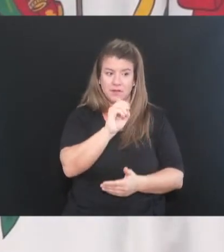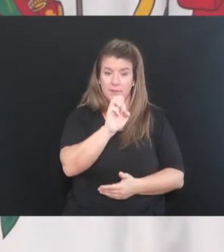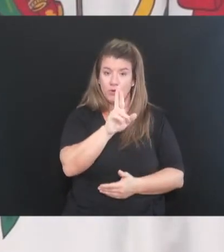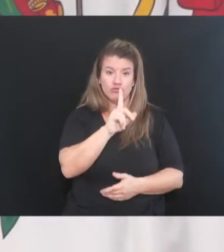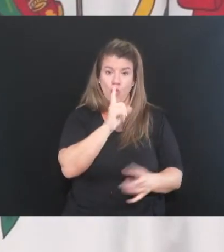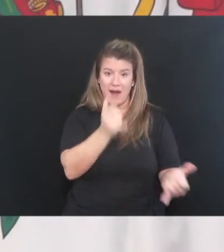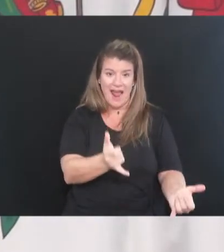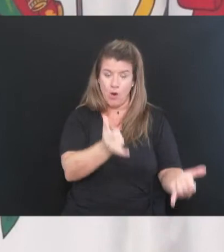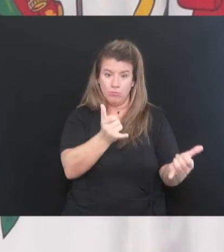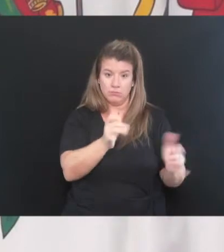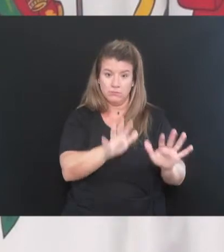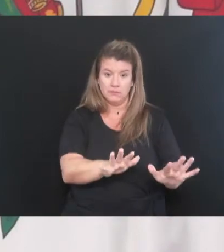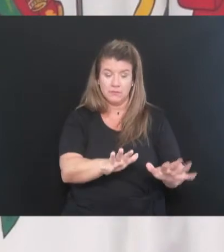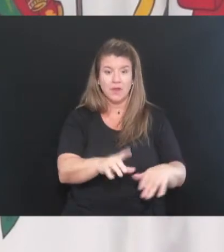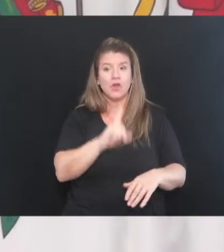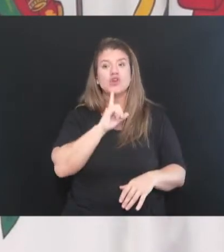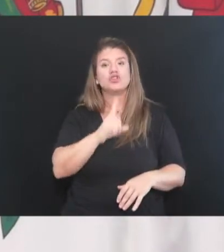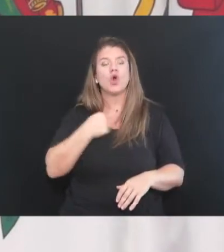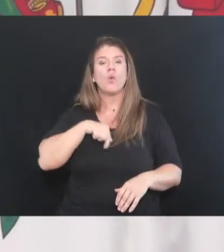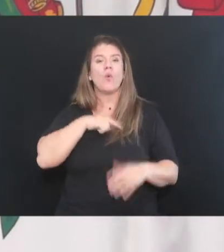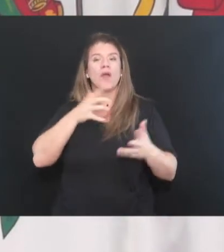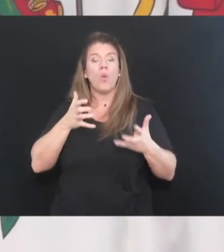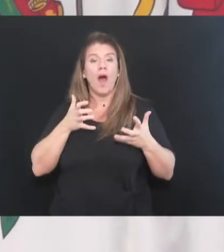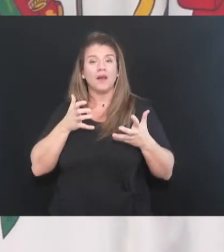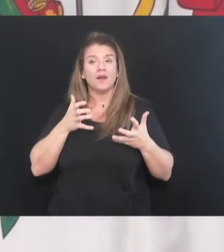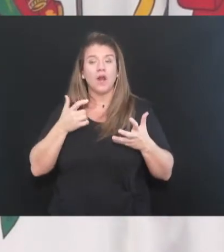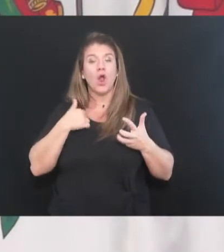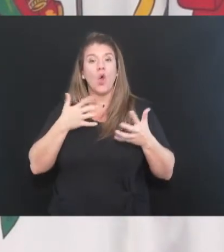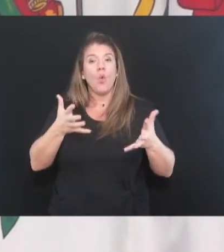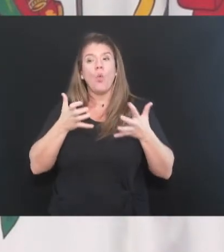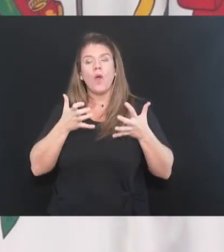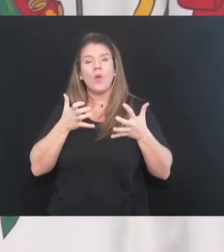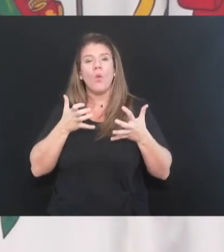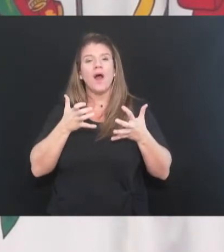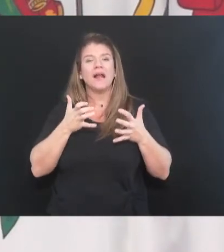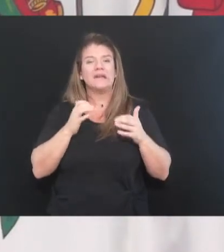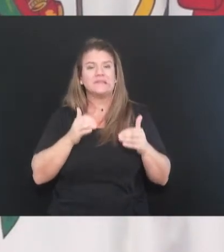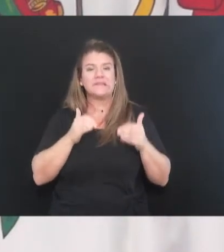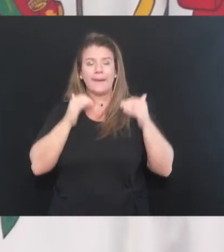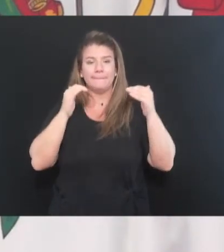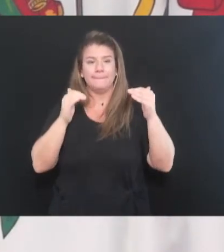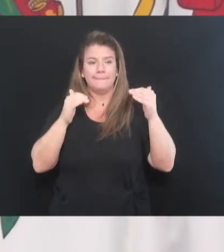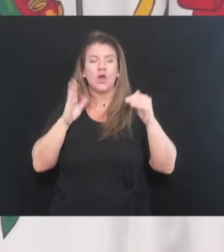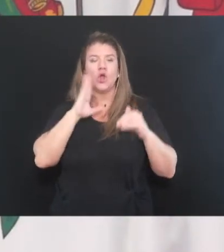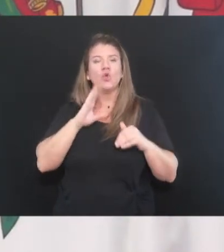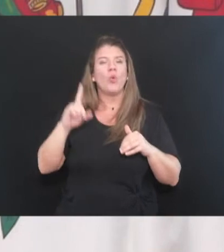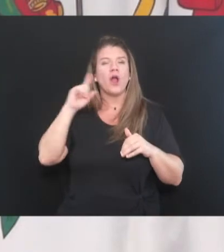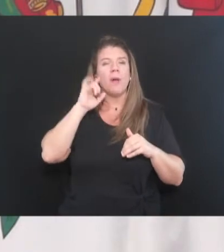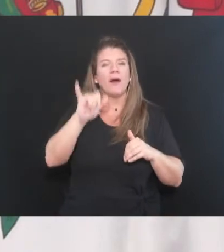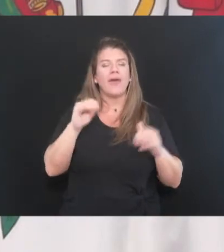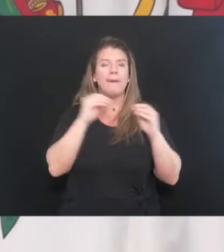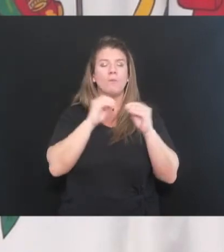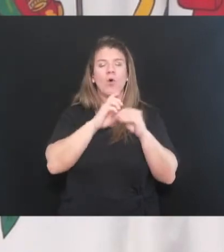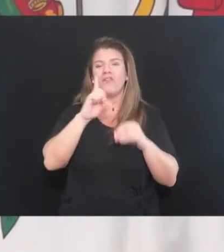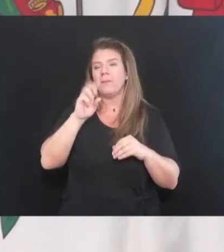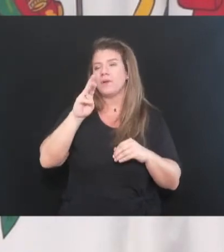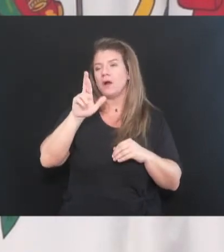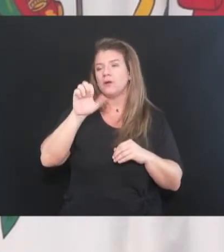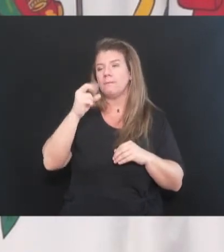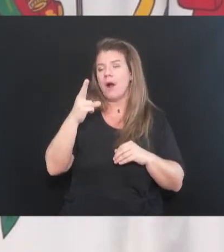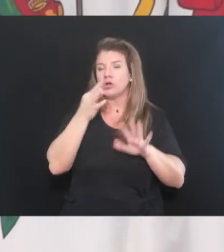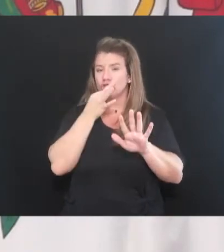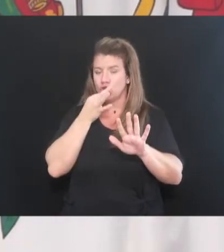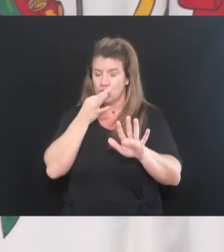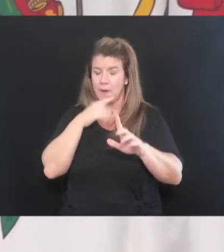time? So what we want to do is we want to take another step forward, and you'll hear about this from Dr. Marsh in just a few minutes,